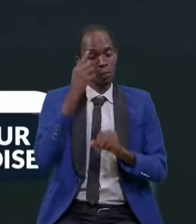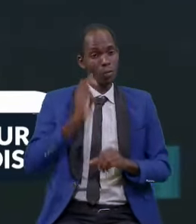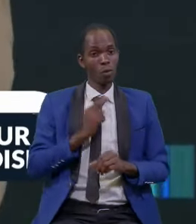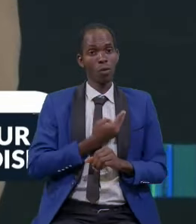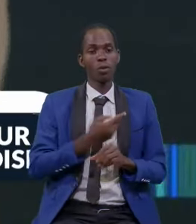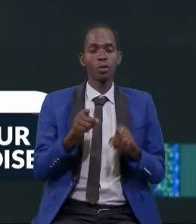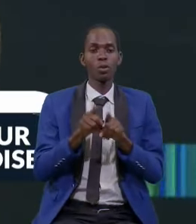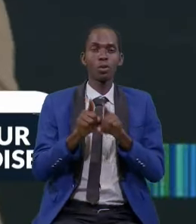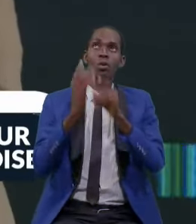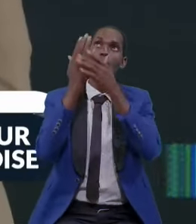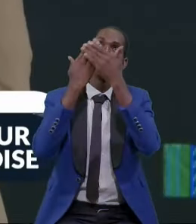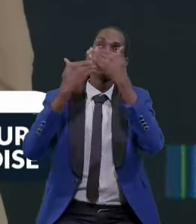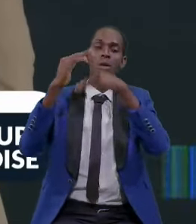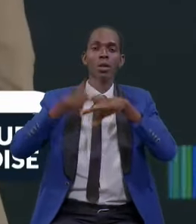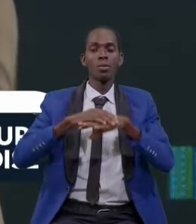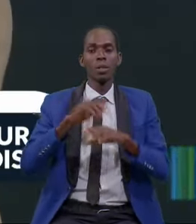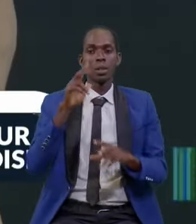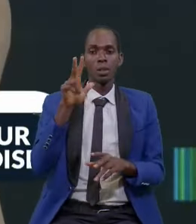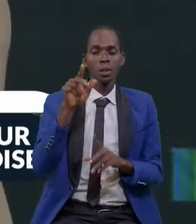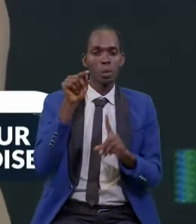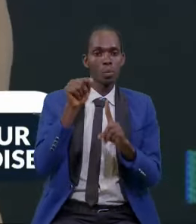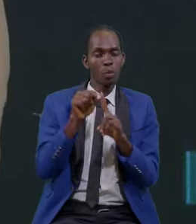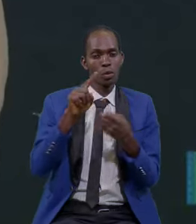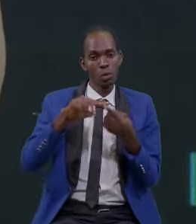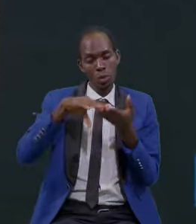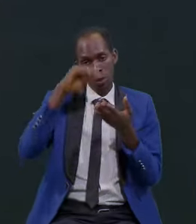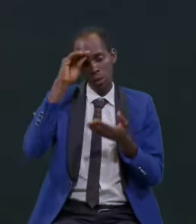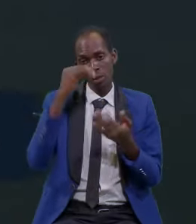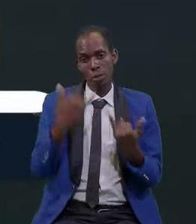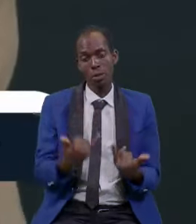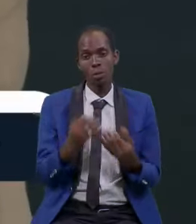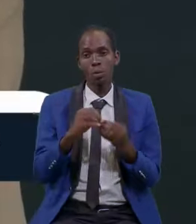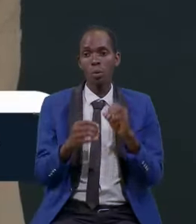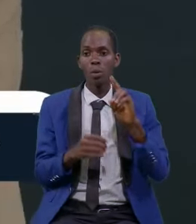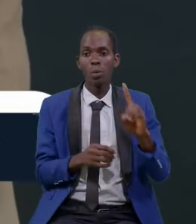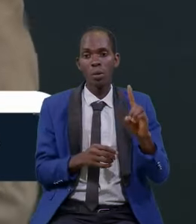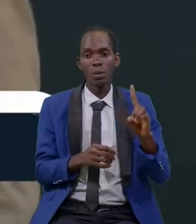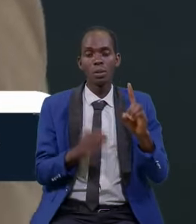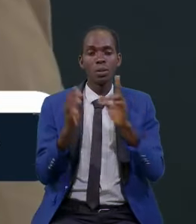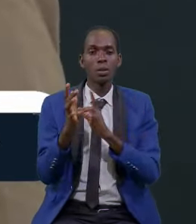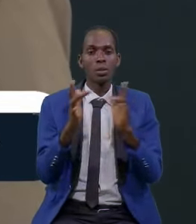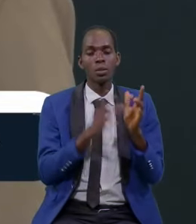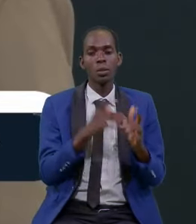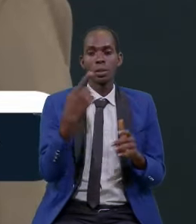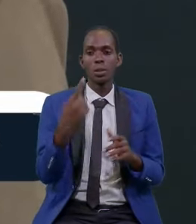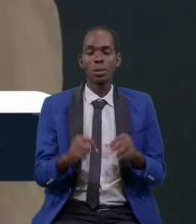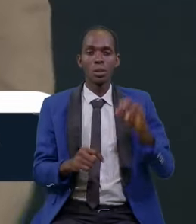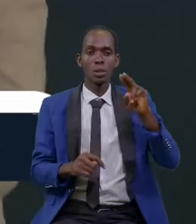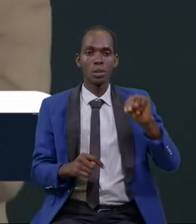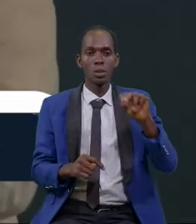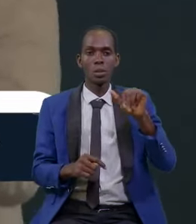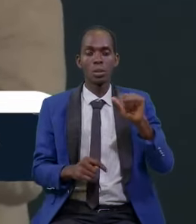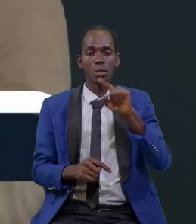at three things here. Number one, Jesus, the Nazarene, our